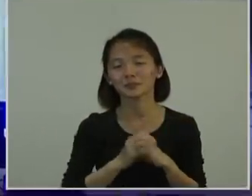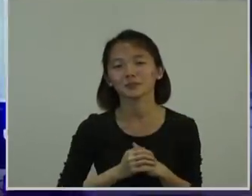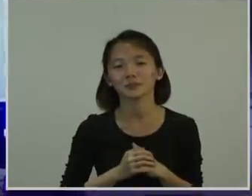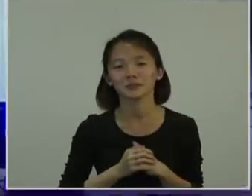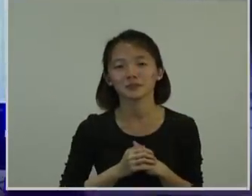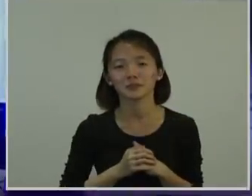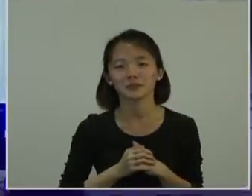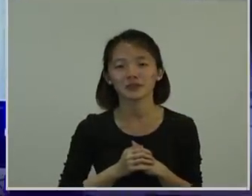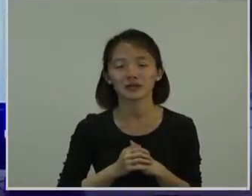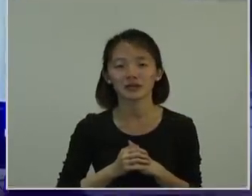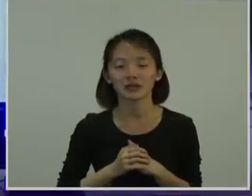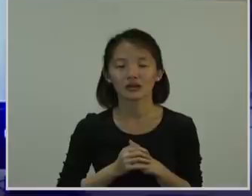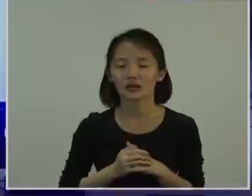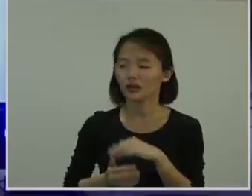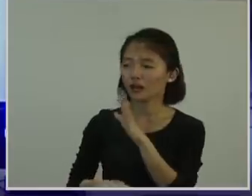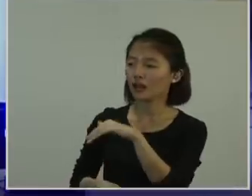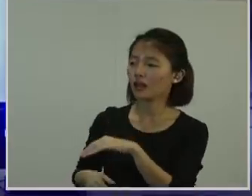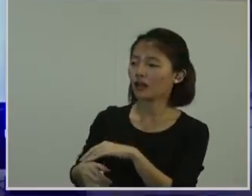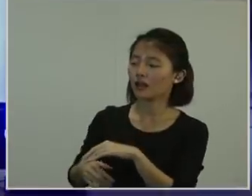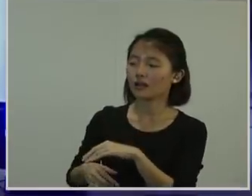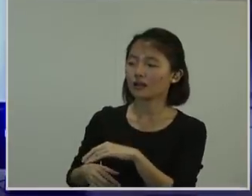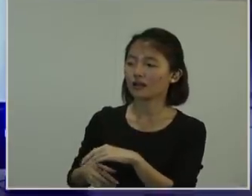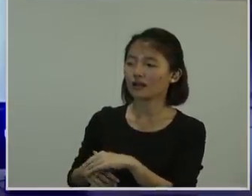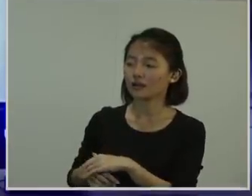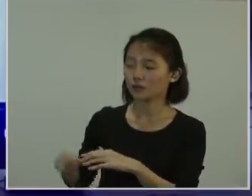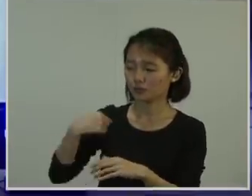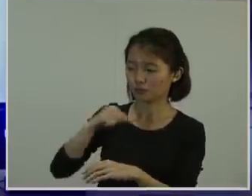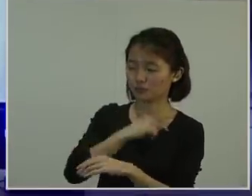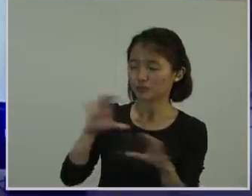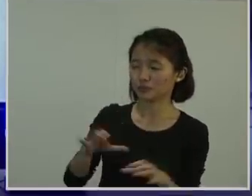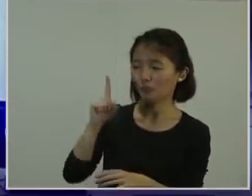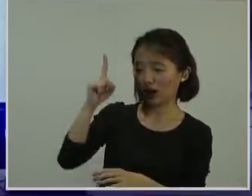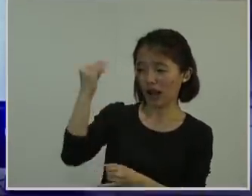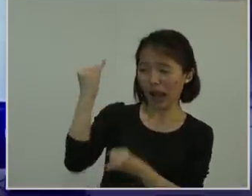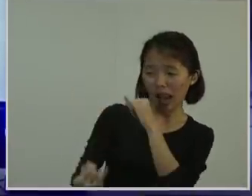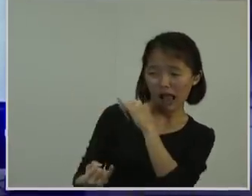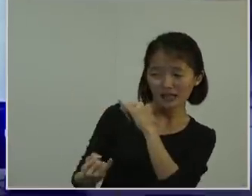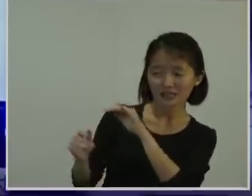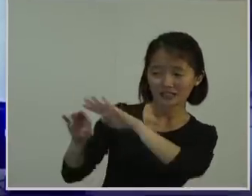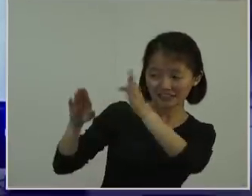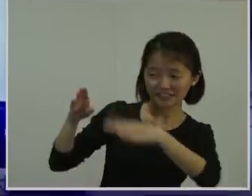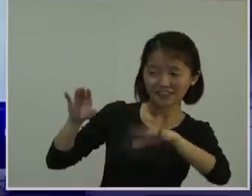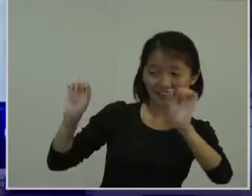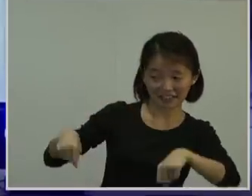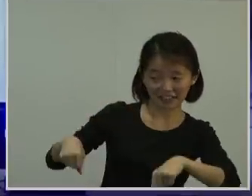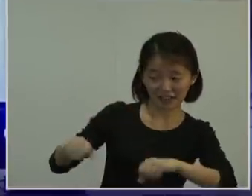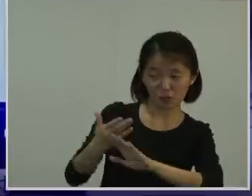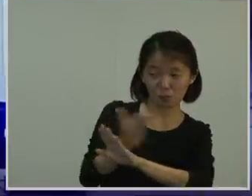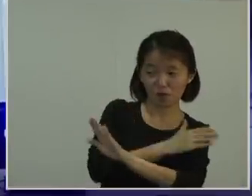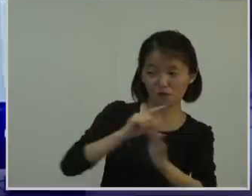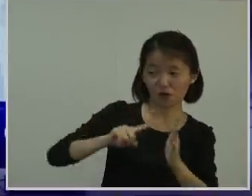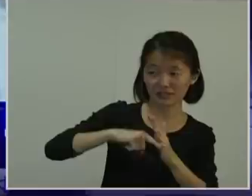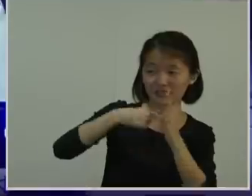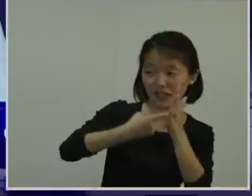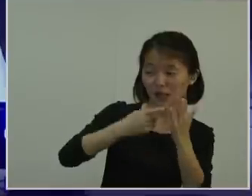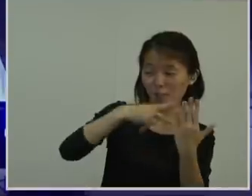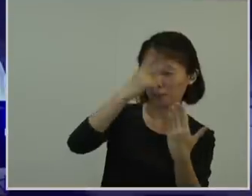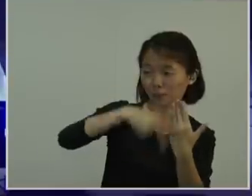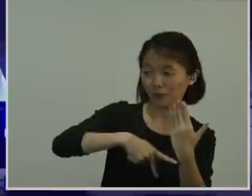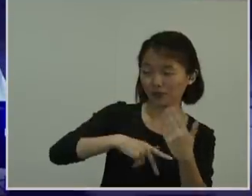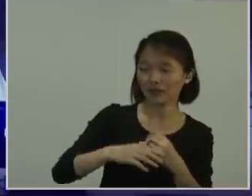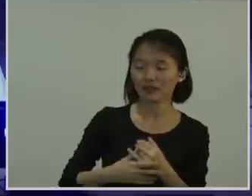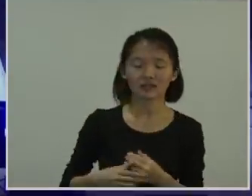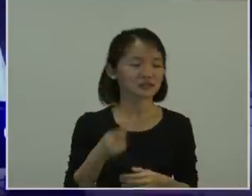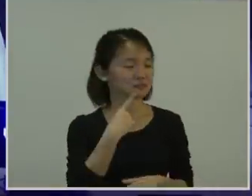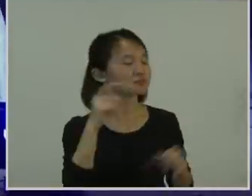one last Kallang wave before we do the next part of the program? Of course, the next part of the program is definitely one of the